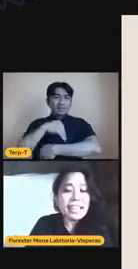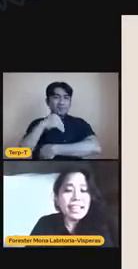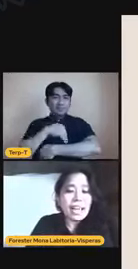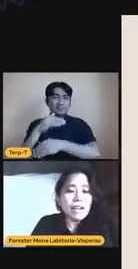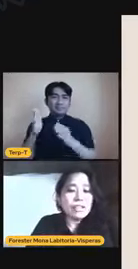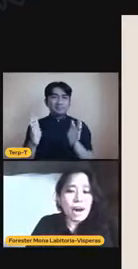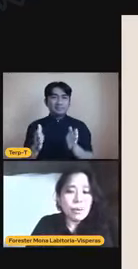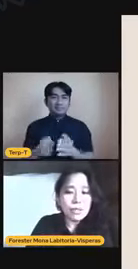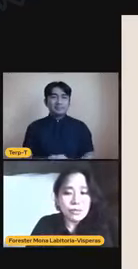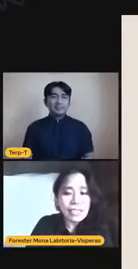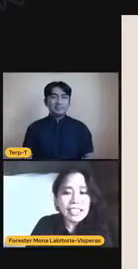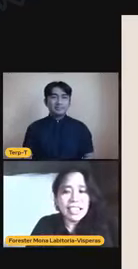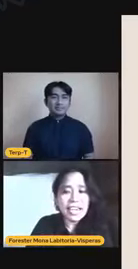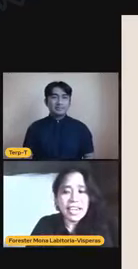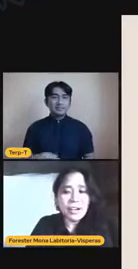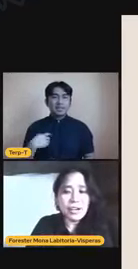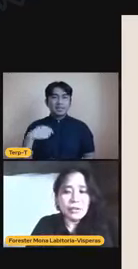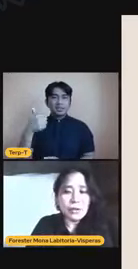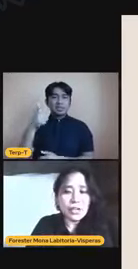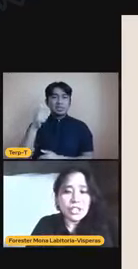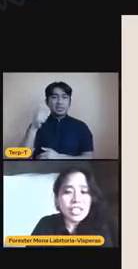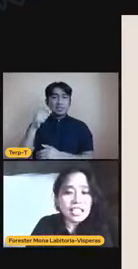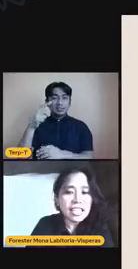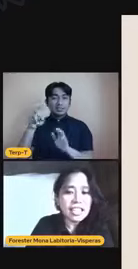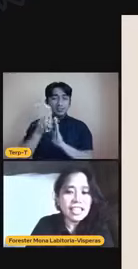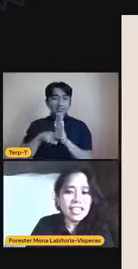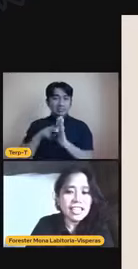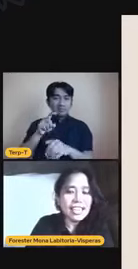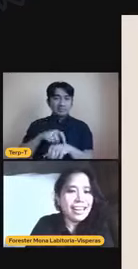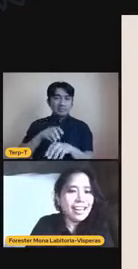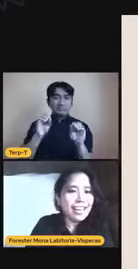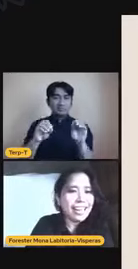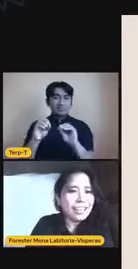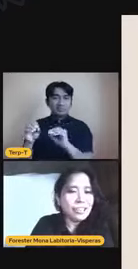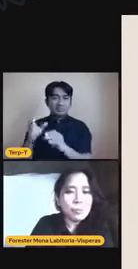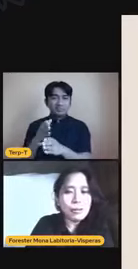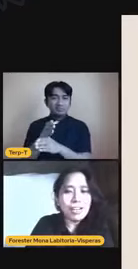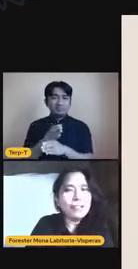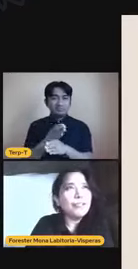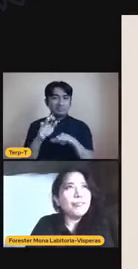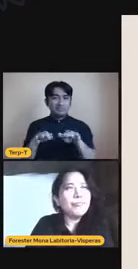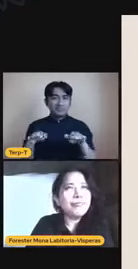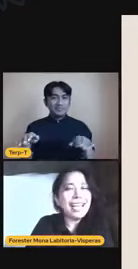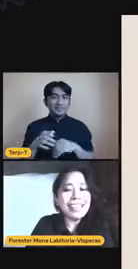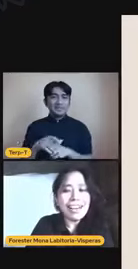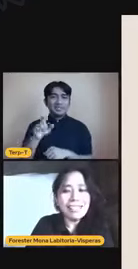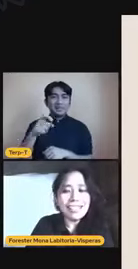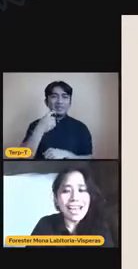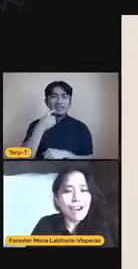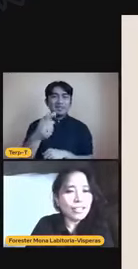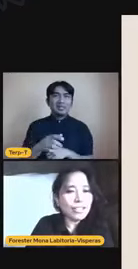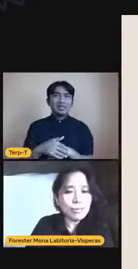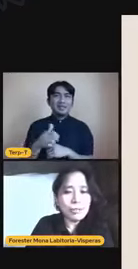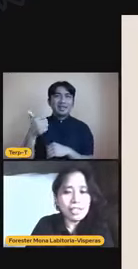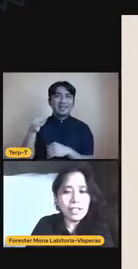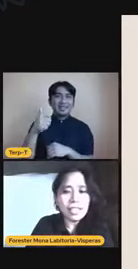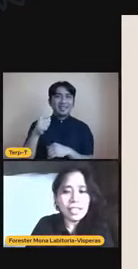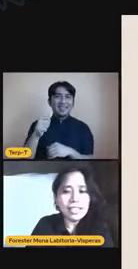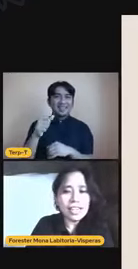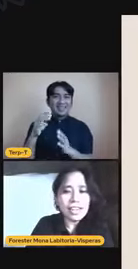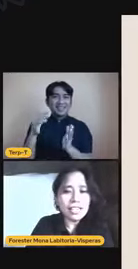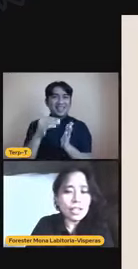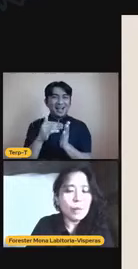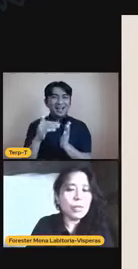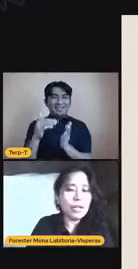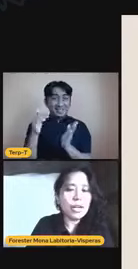my 10,000 hours of teaching and caring for children. Kailangan daw po, 10,000 hours to be really good